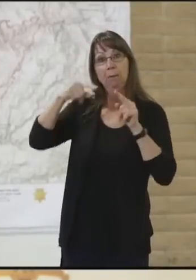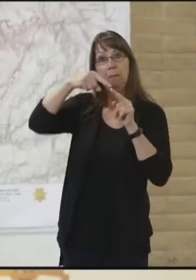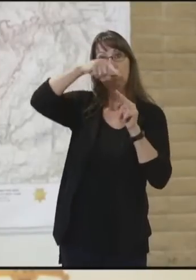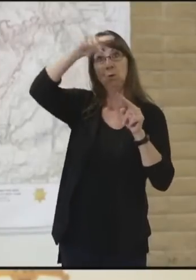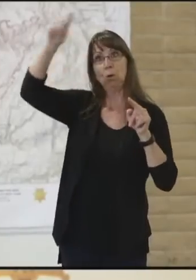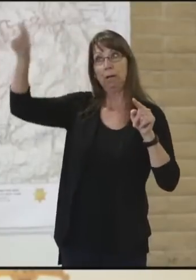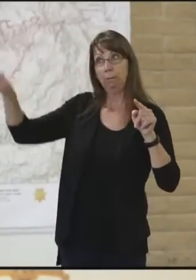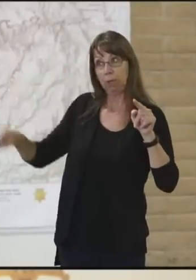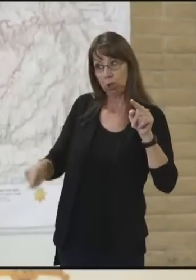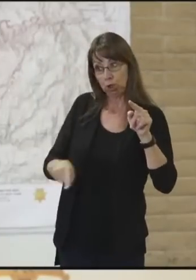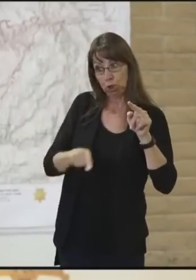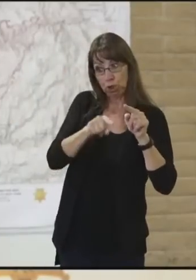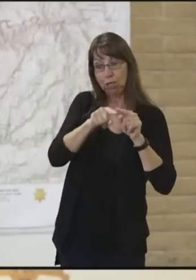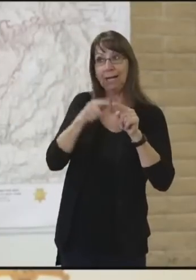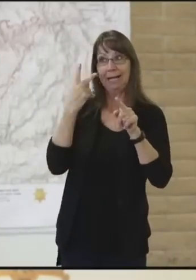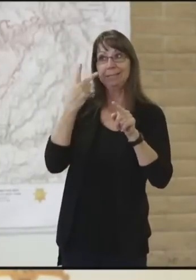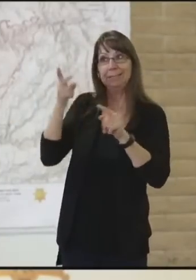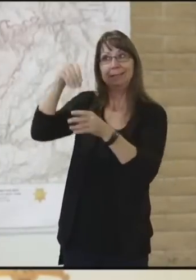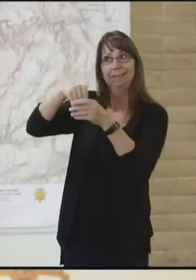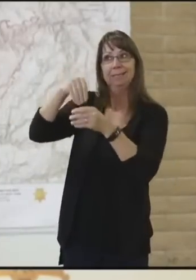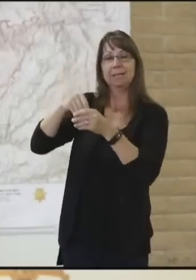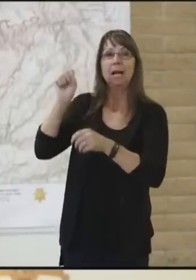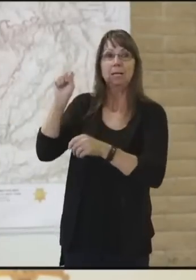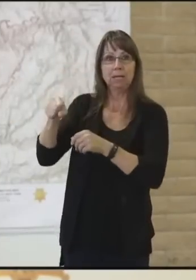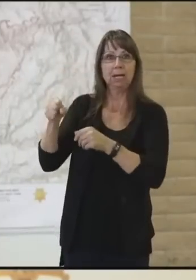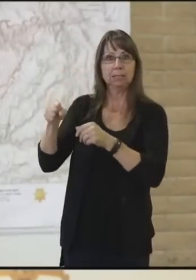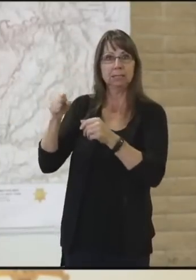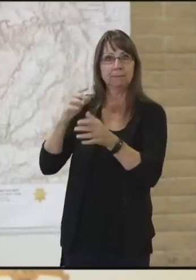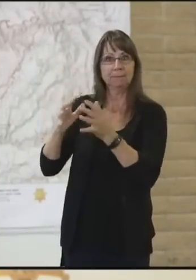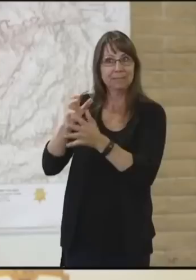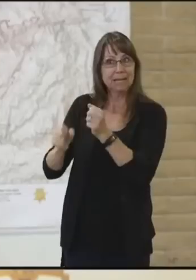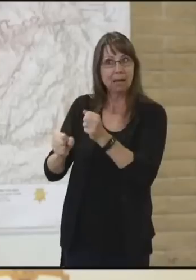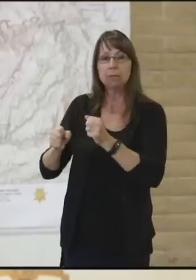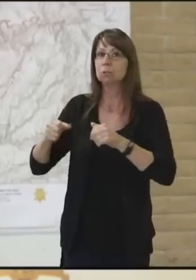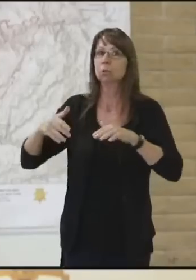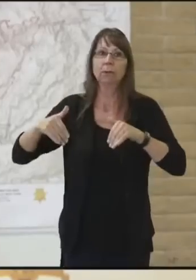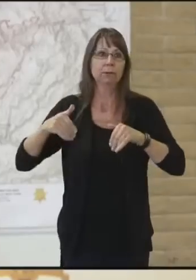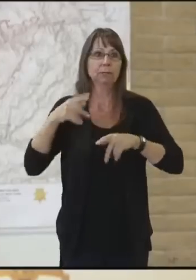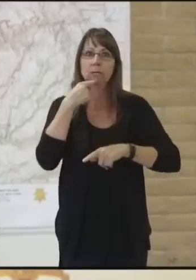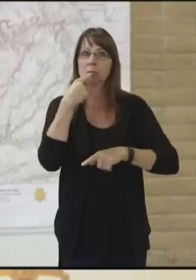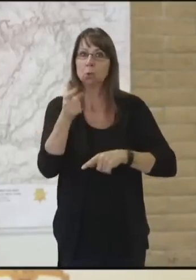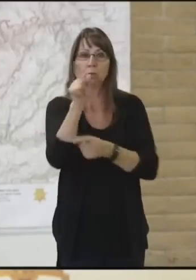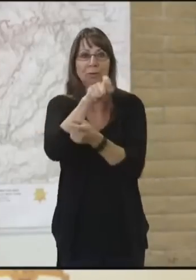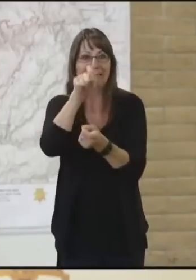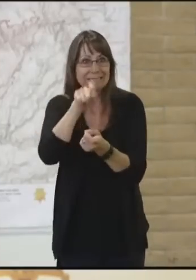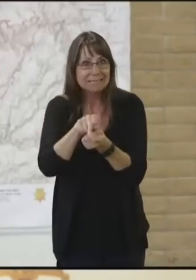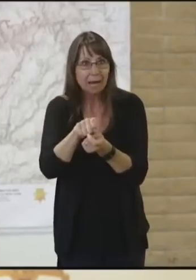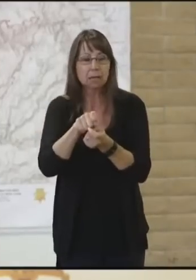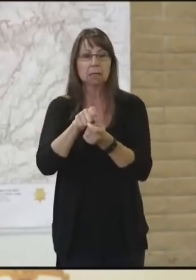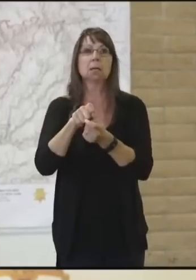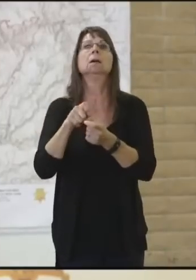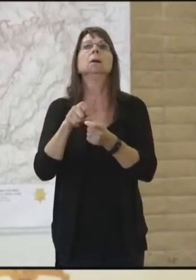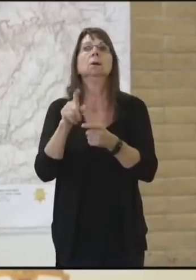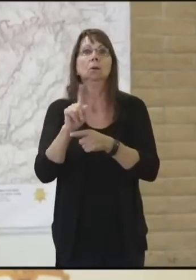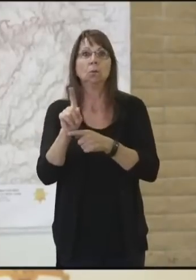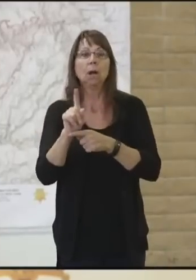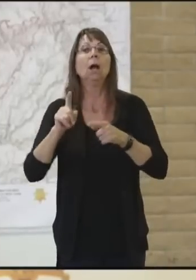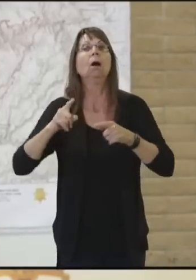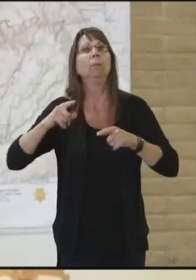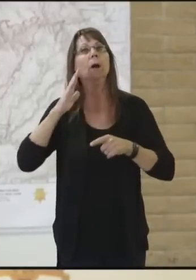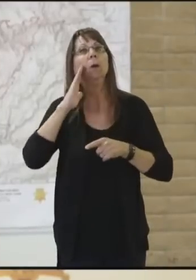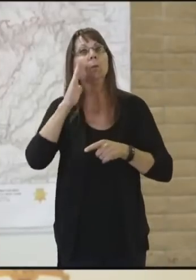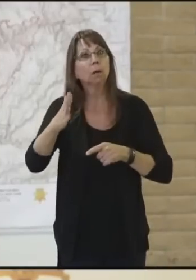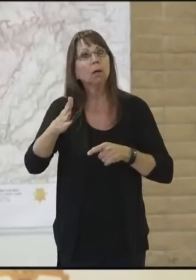there was damage in those areas. We have not assessed exactly where it is or exactly where those homes are, but we'll continue to do that.